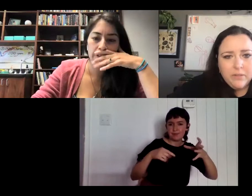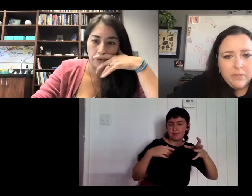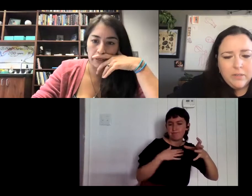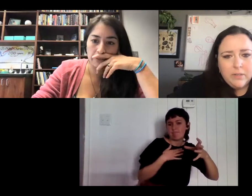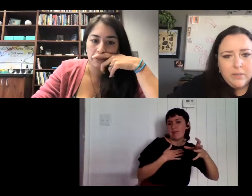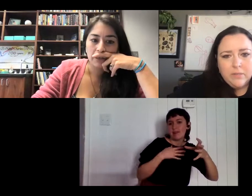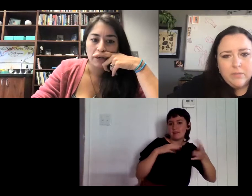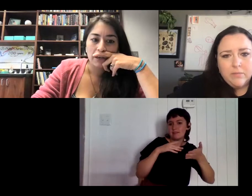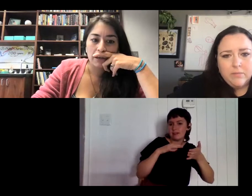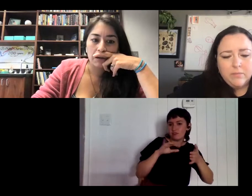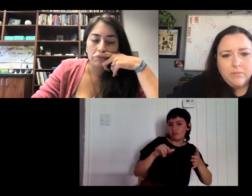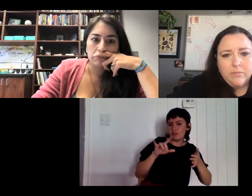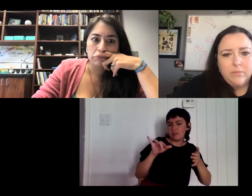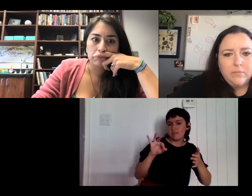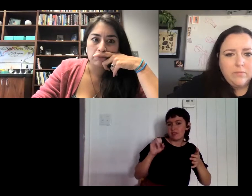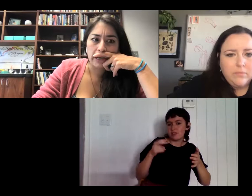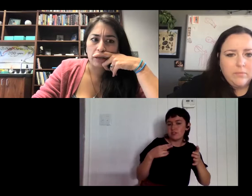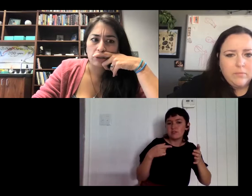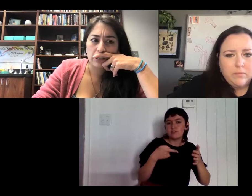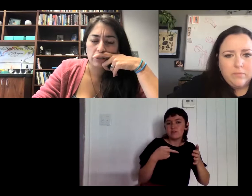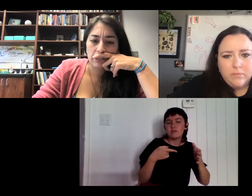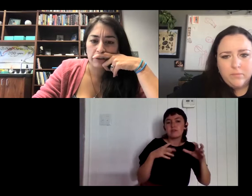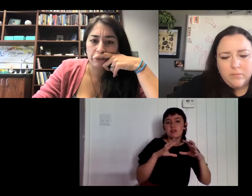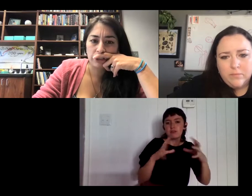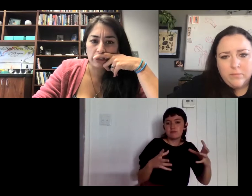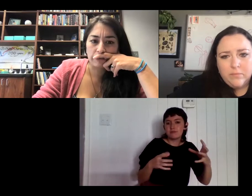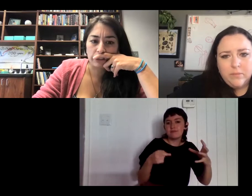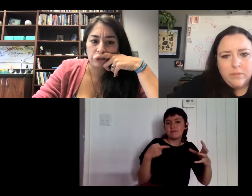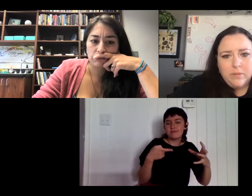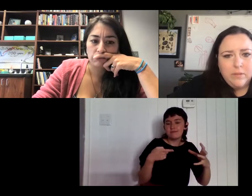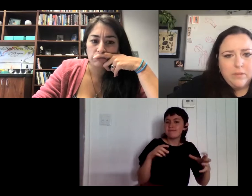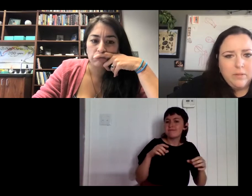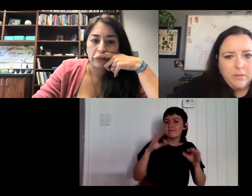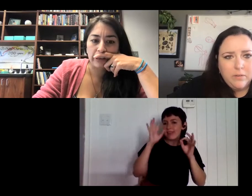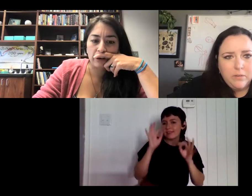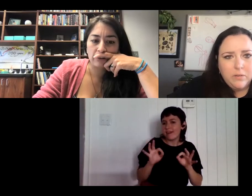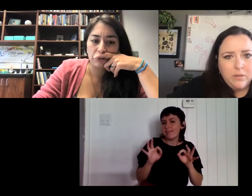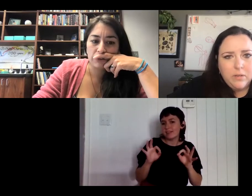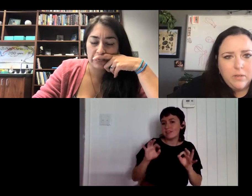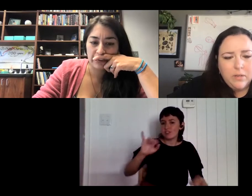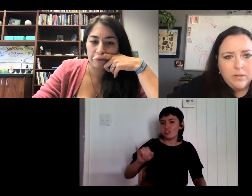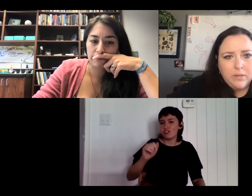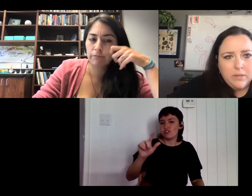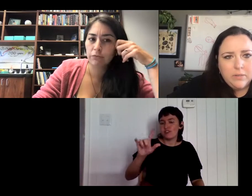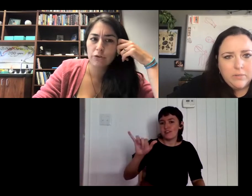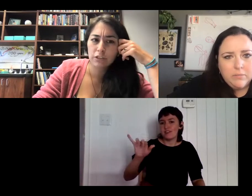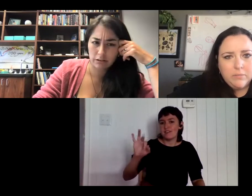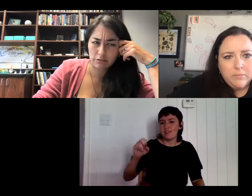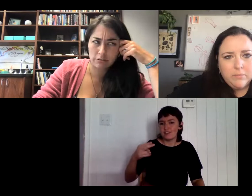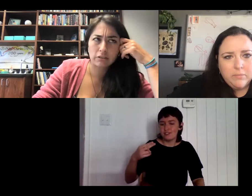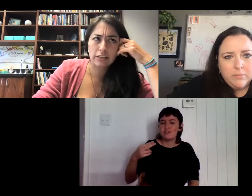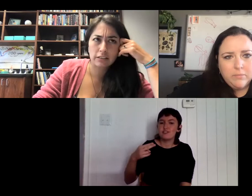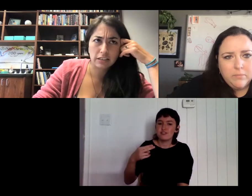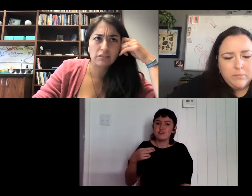all Hydrazoans. Um, yeah, so that's, that's definitely a jellyfish and they are, those guys have those